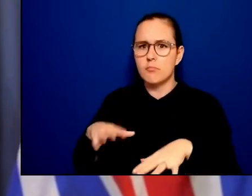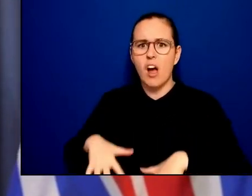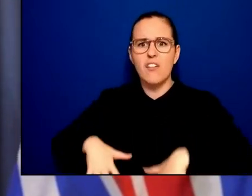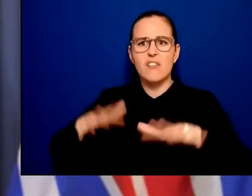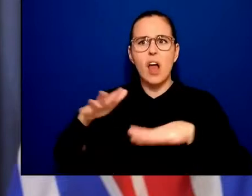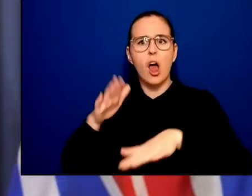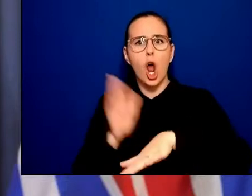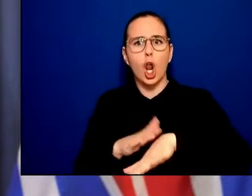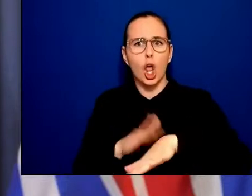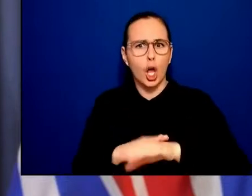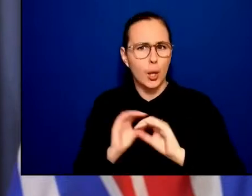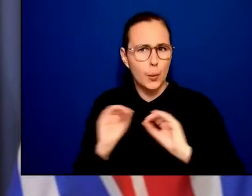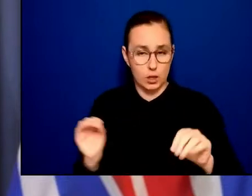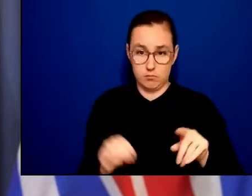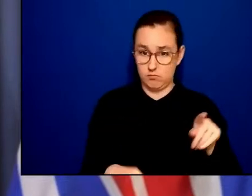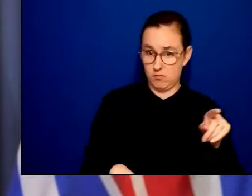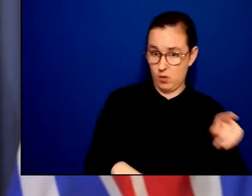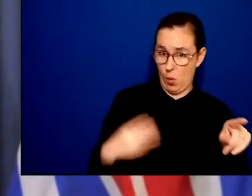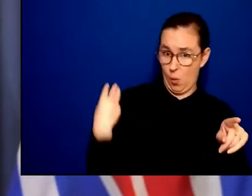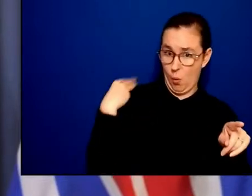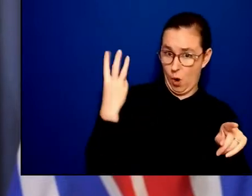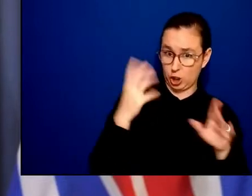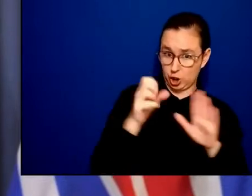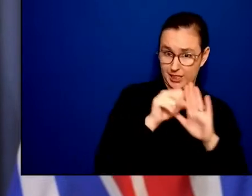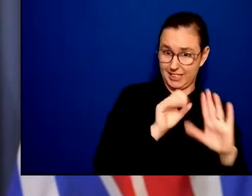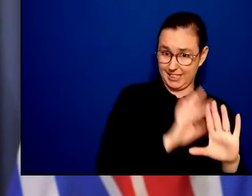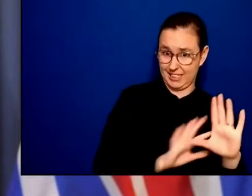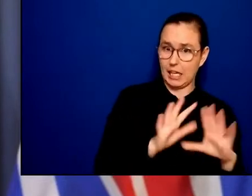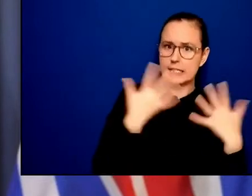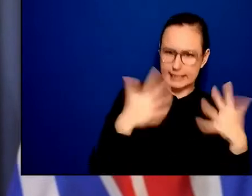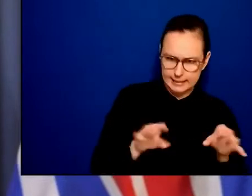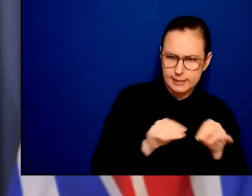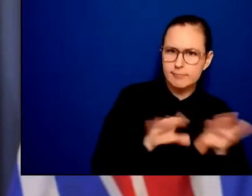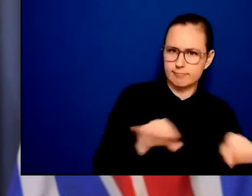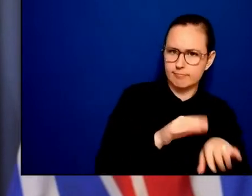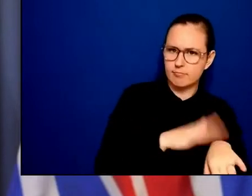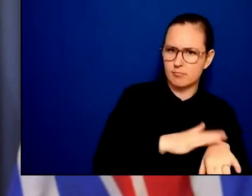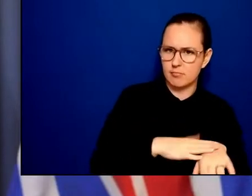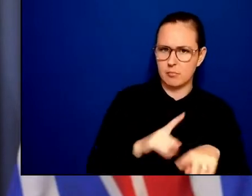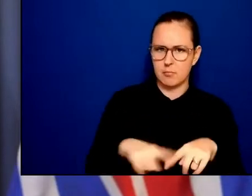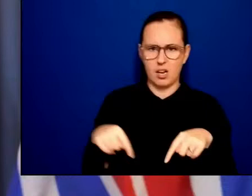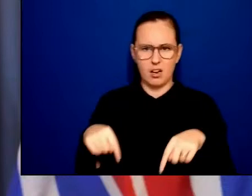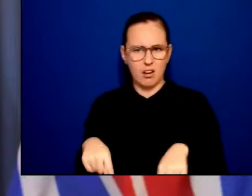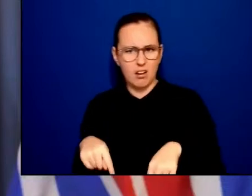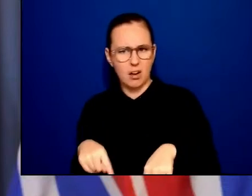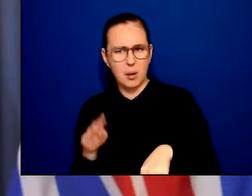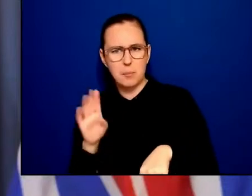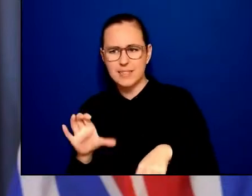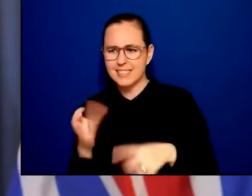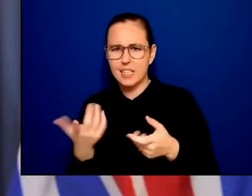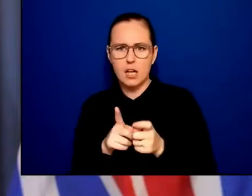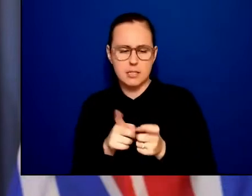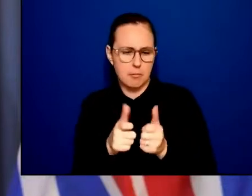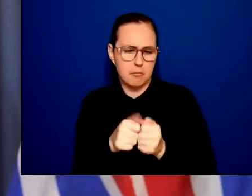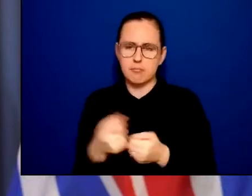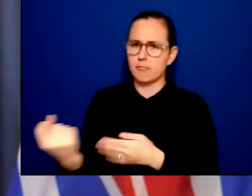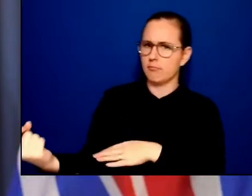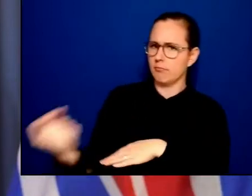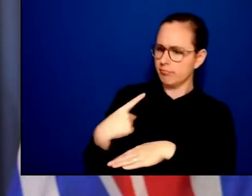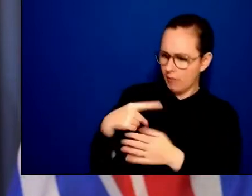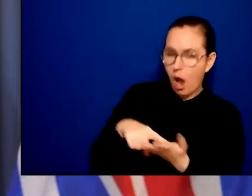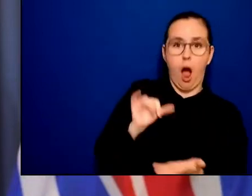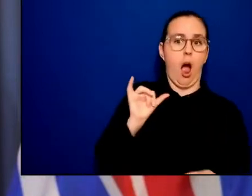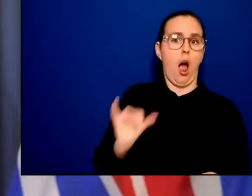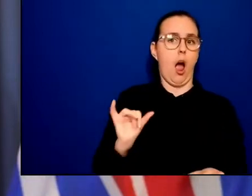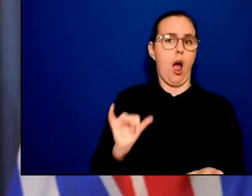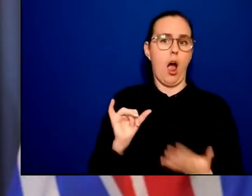relied heavily on social media. Should there not have been a text alert to individuals about these warnings, or should